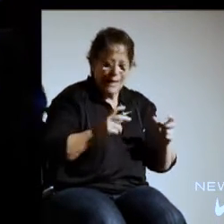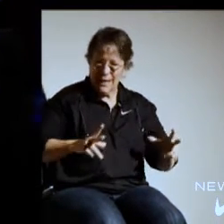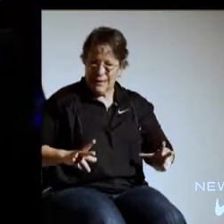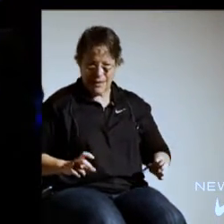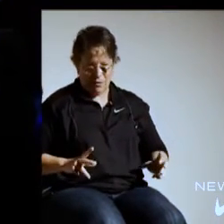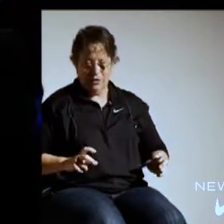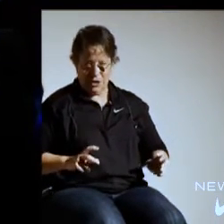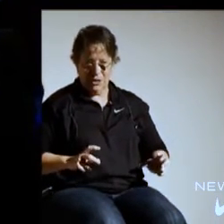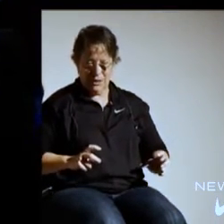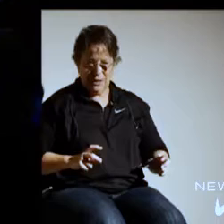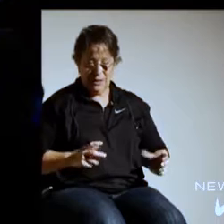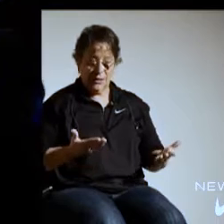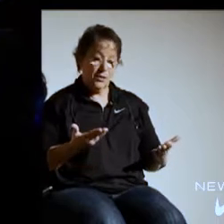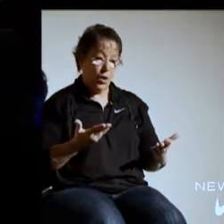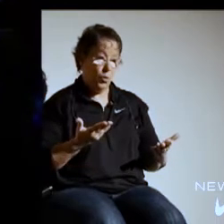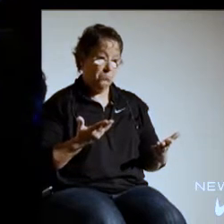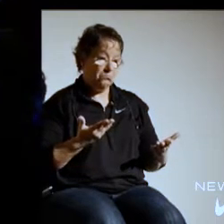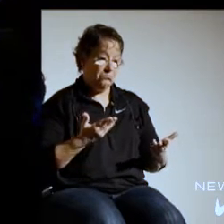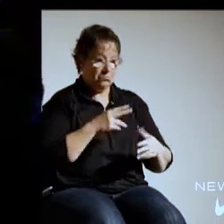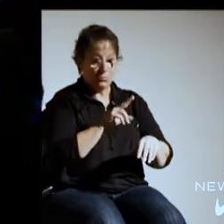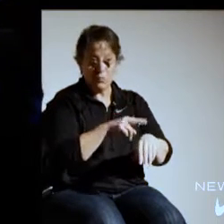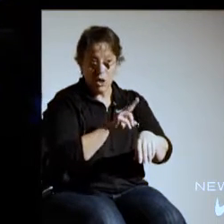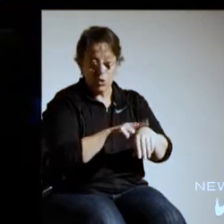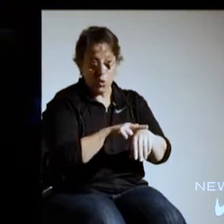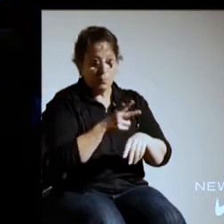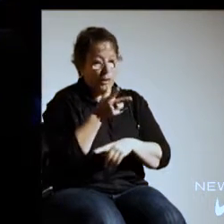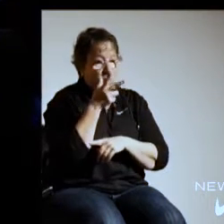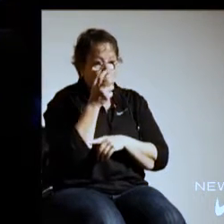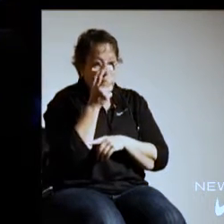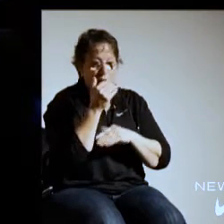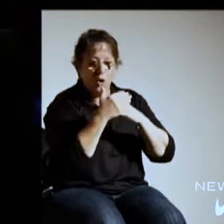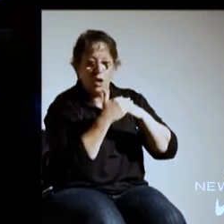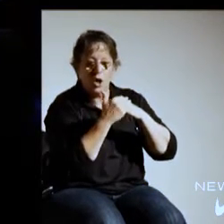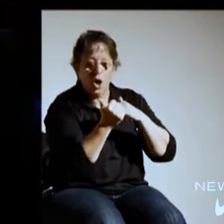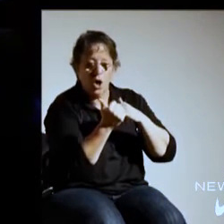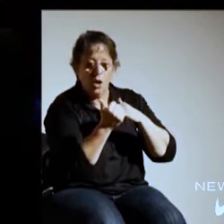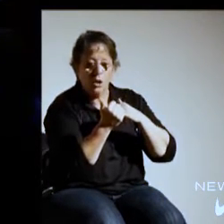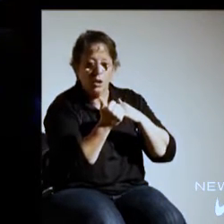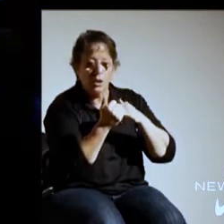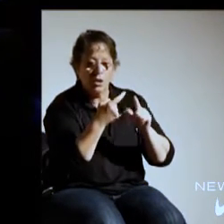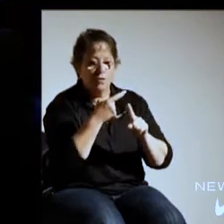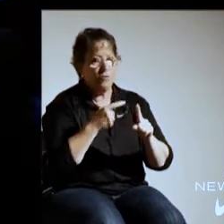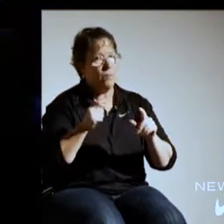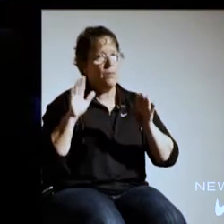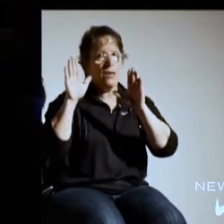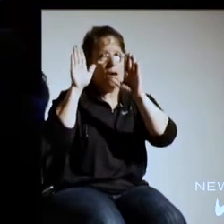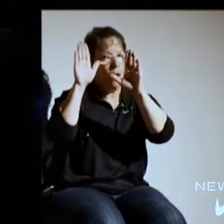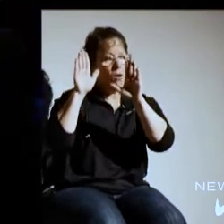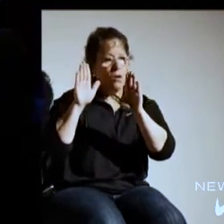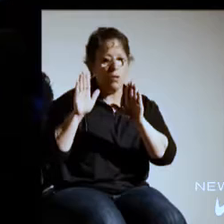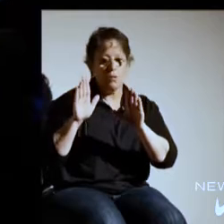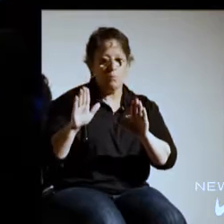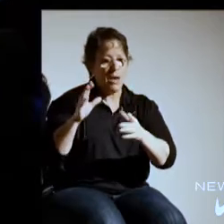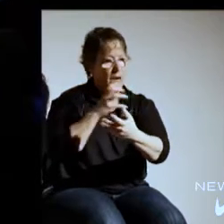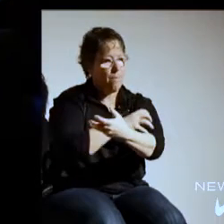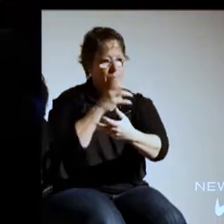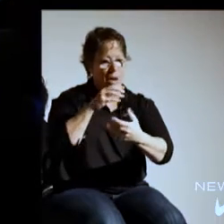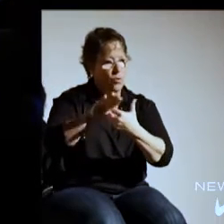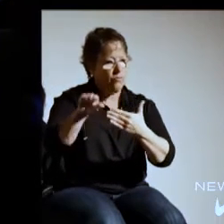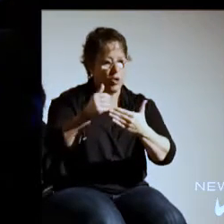And so it's just natural that when we hear the call of the Almighty,